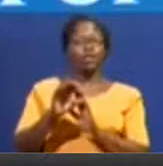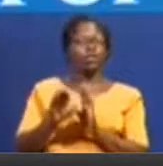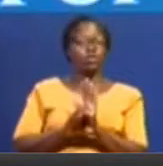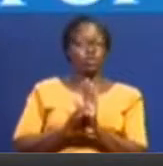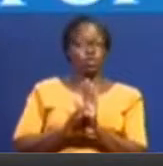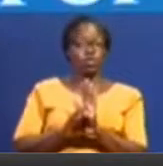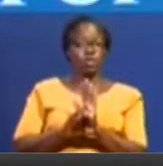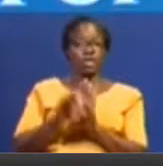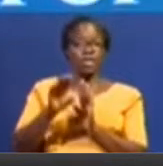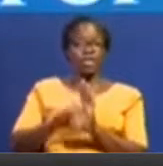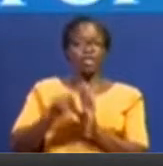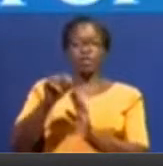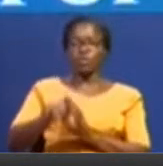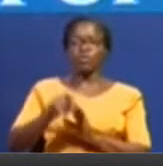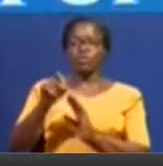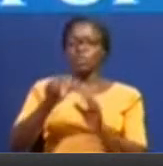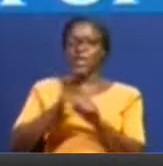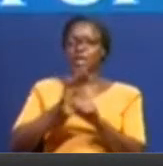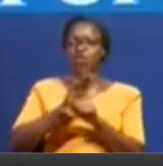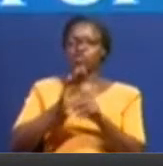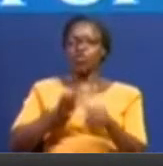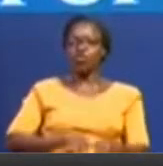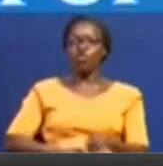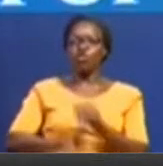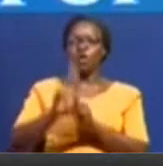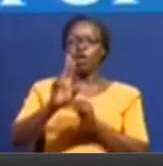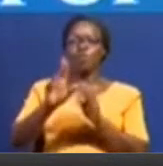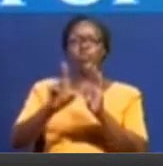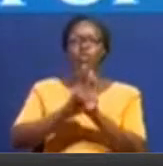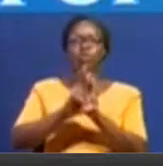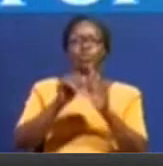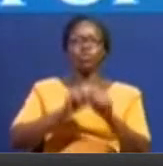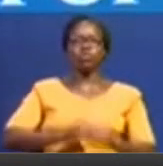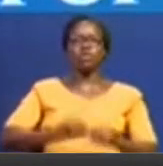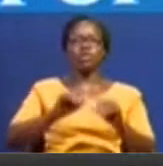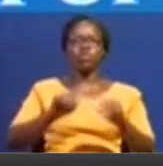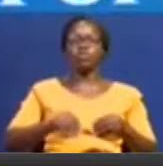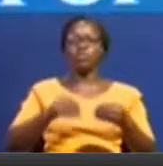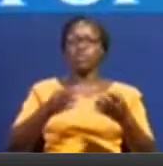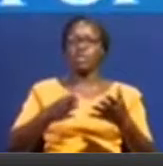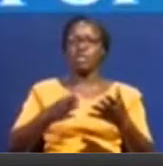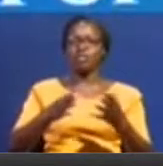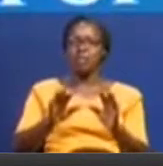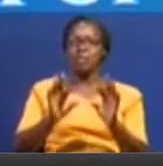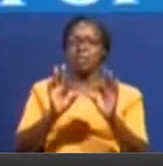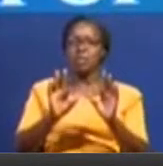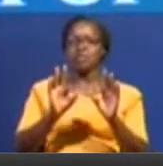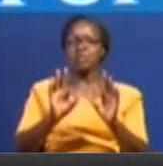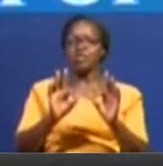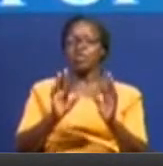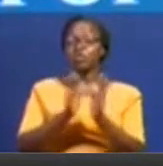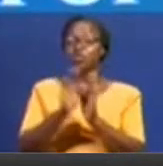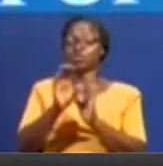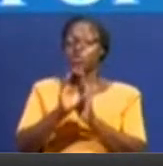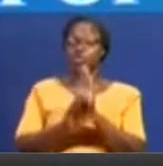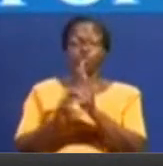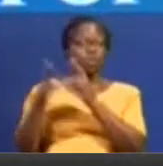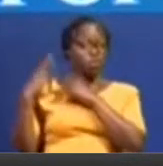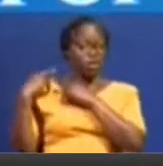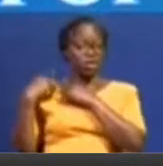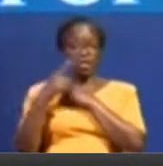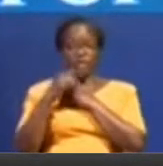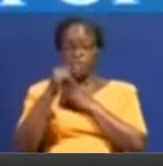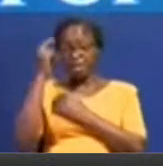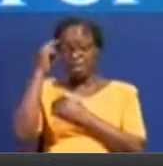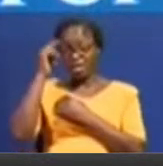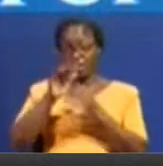Constitution, there was need to be a lot of follow-up laws to be able to give effect to the constitutional mandate. So I think